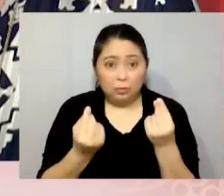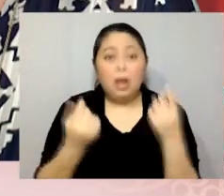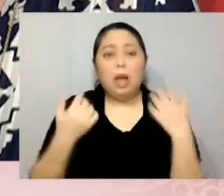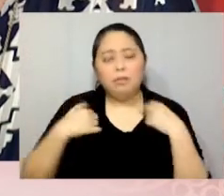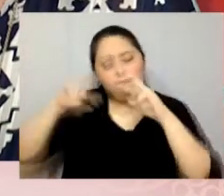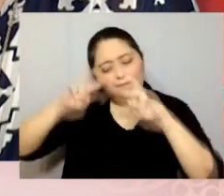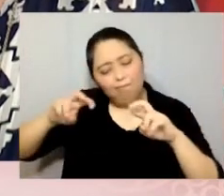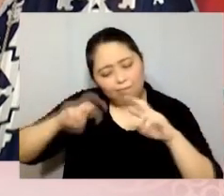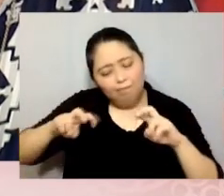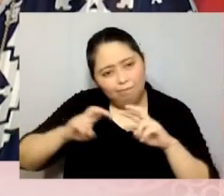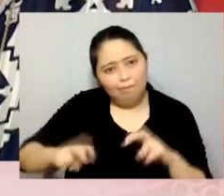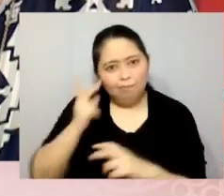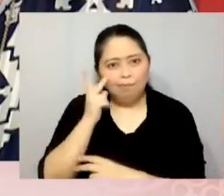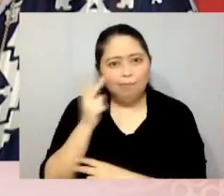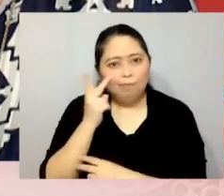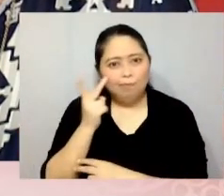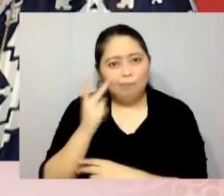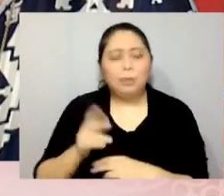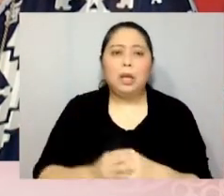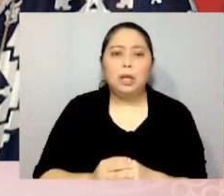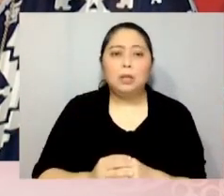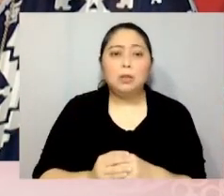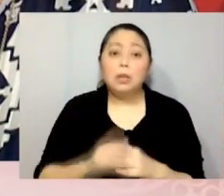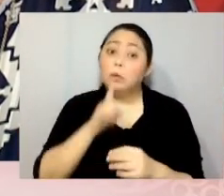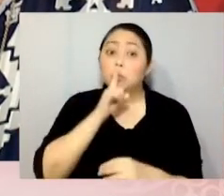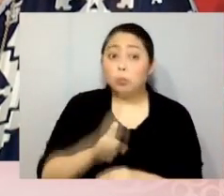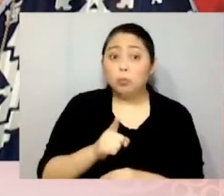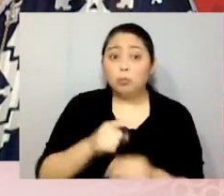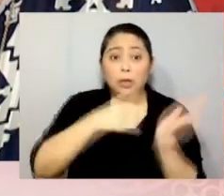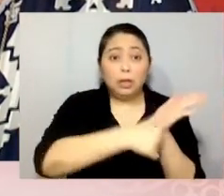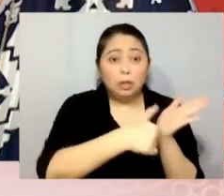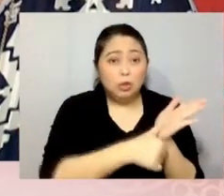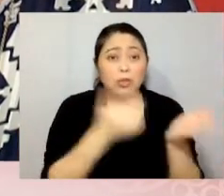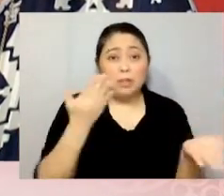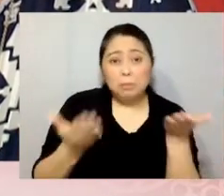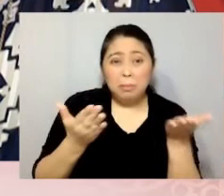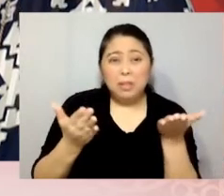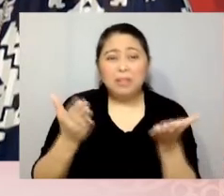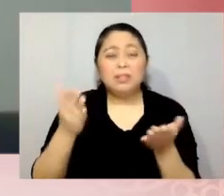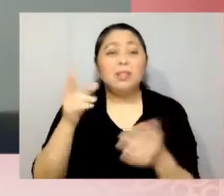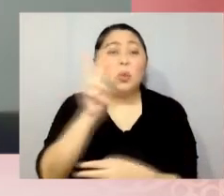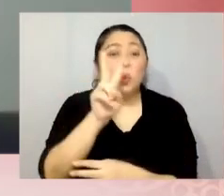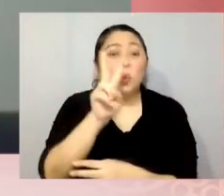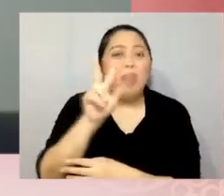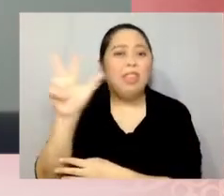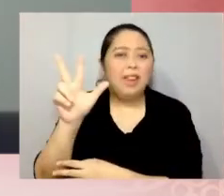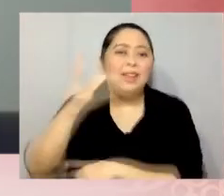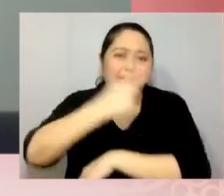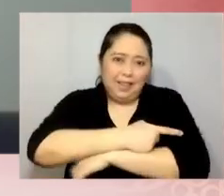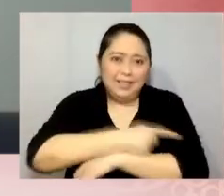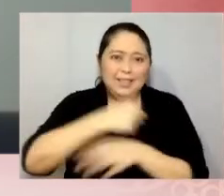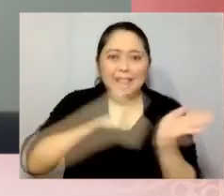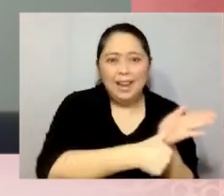making a study on this to make the elections two or three days. And